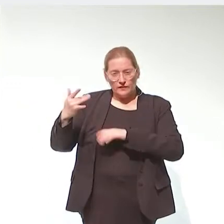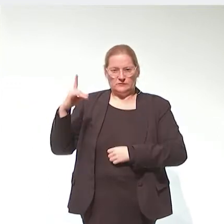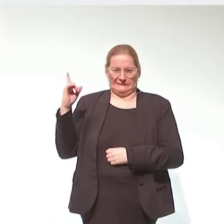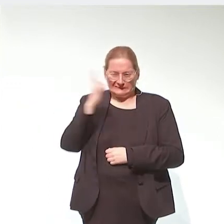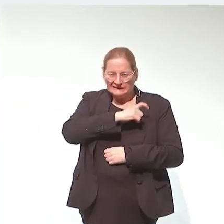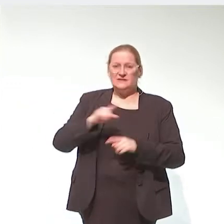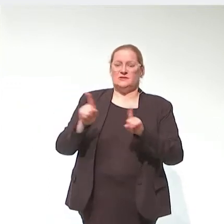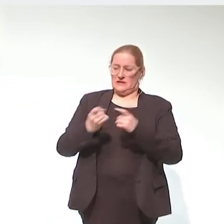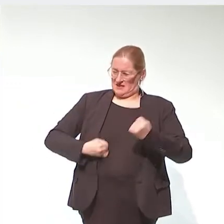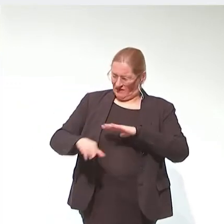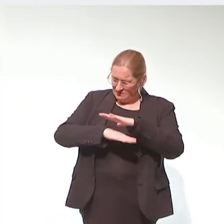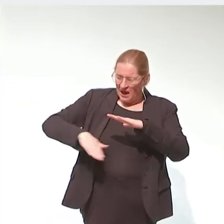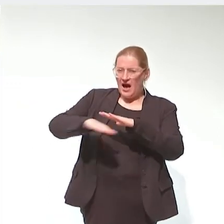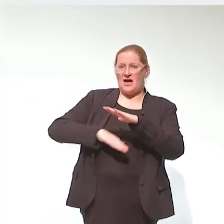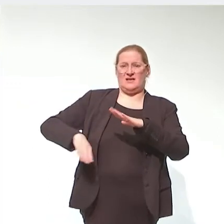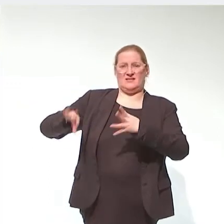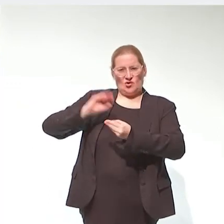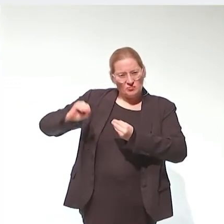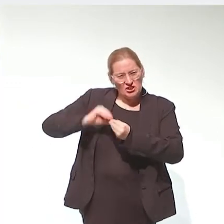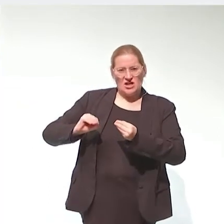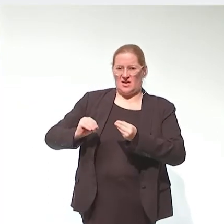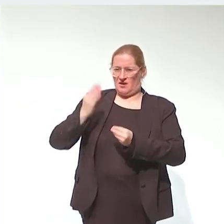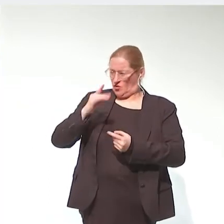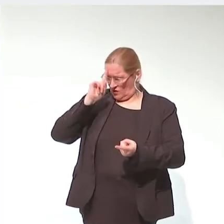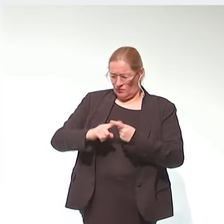to access shelters or help if they can't flee.